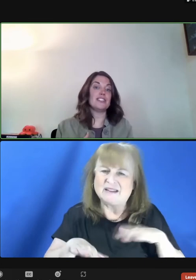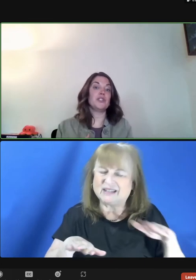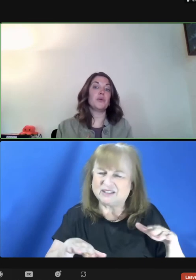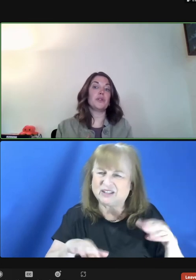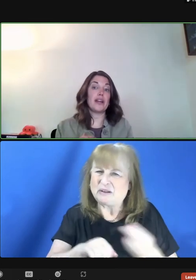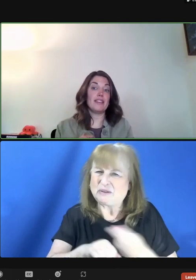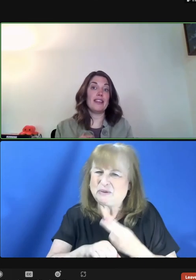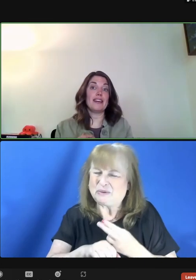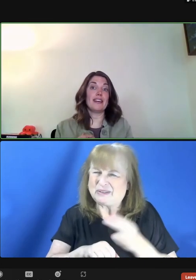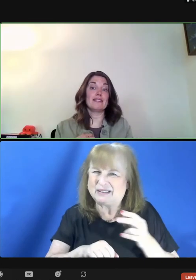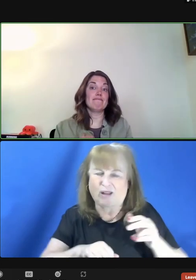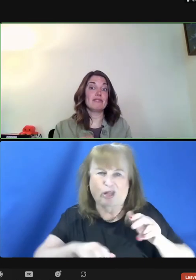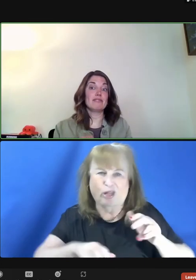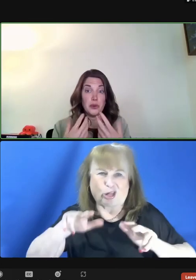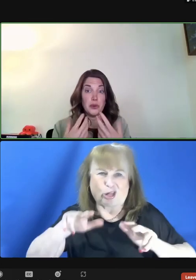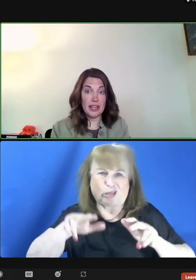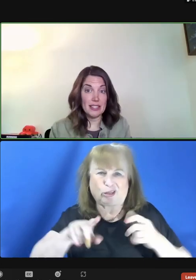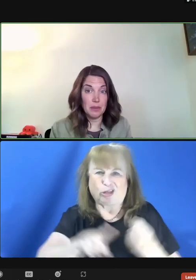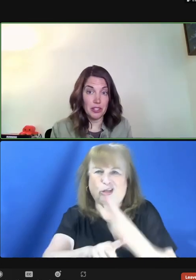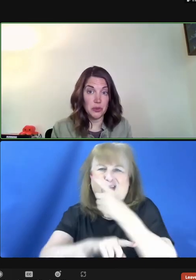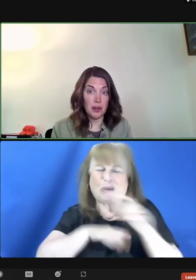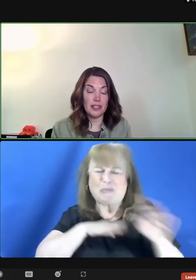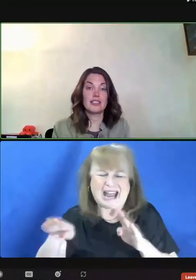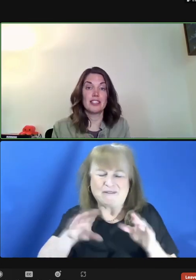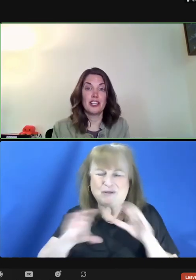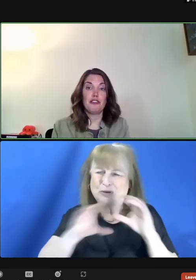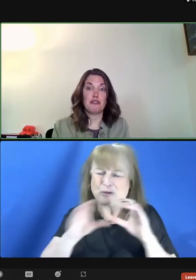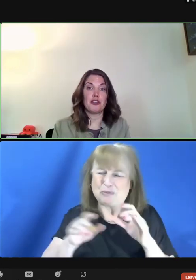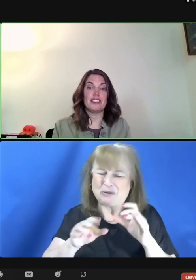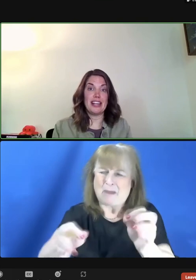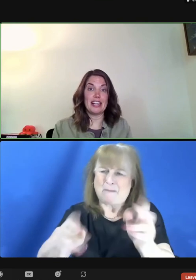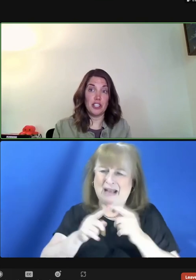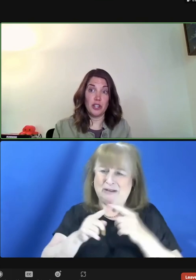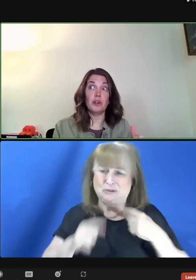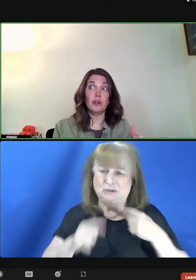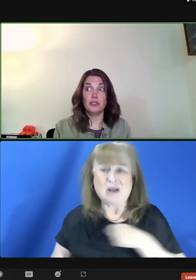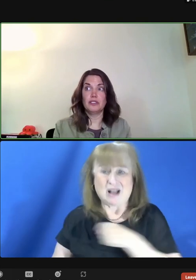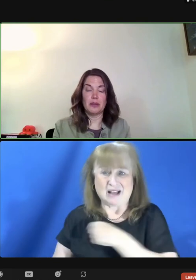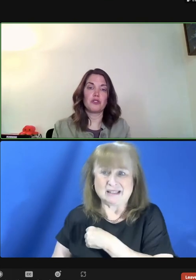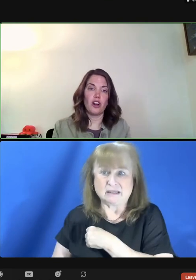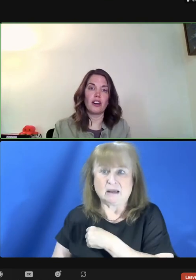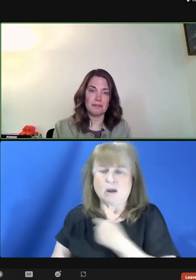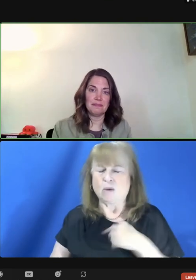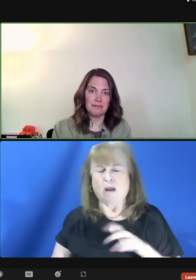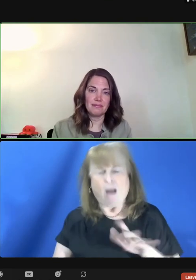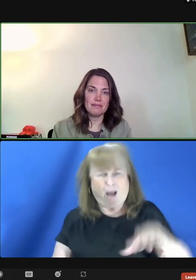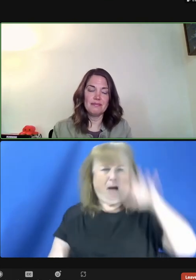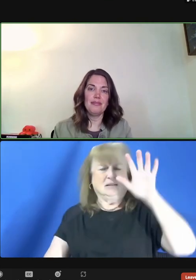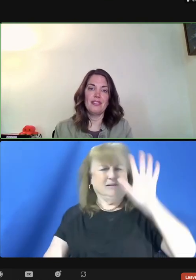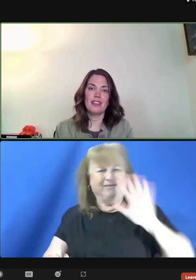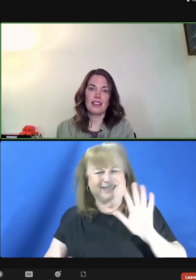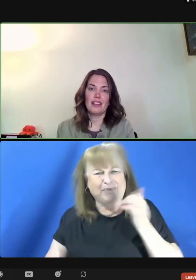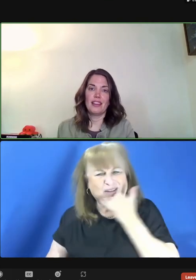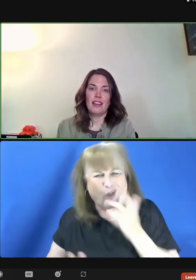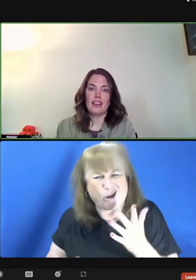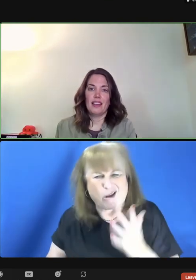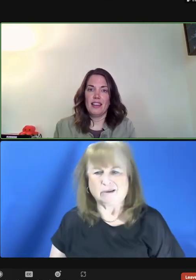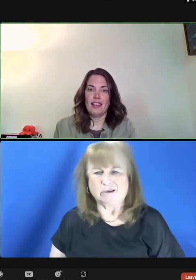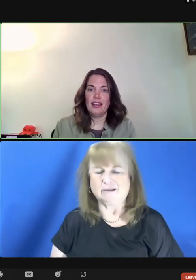behavior as the only way that they can communicate something to us, for us to actually go, oh, something's wrong.